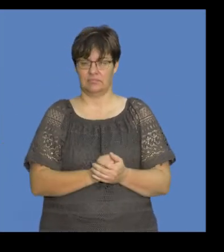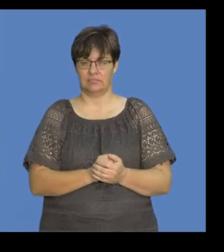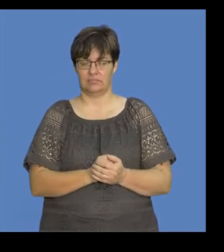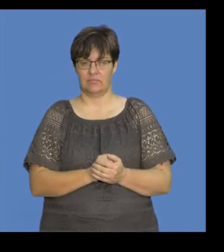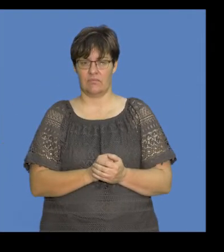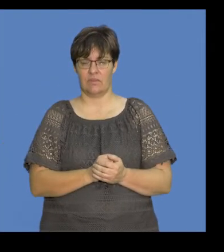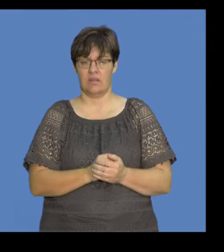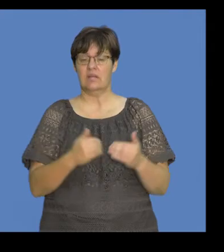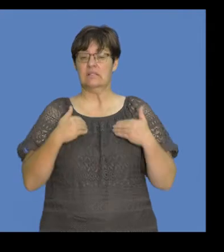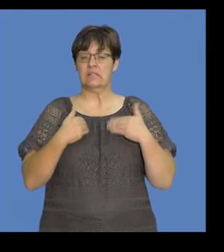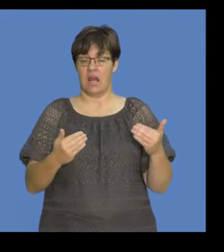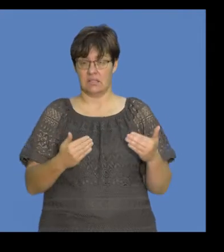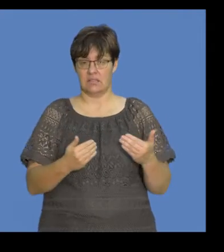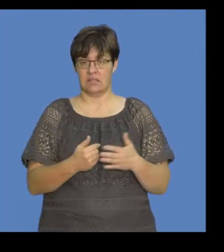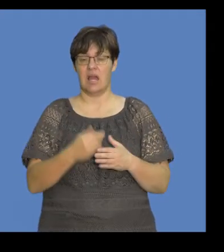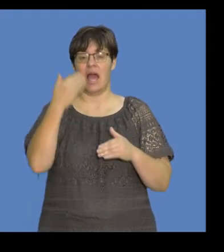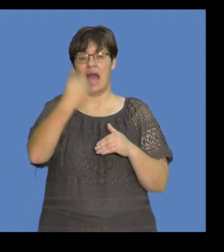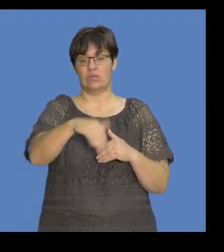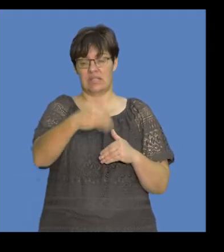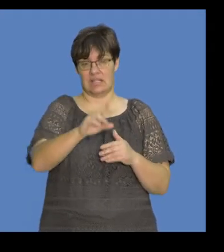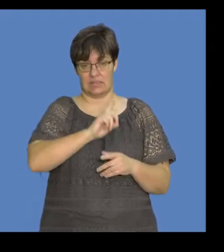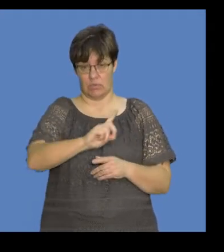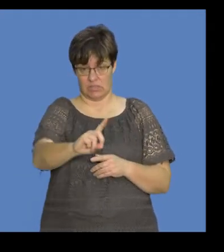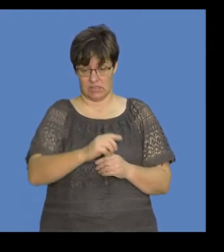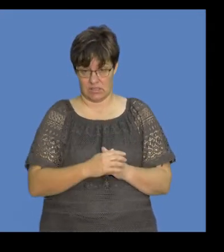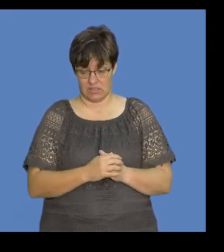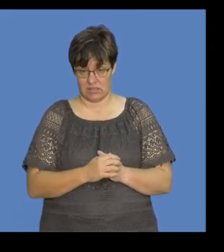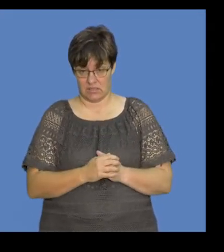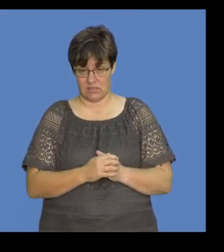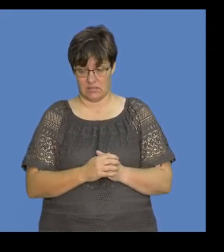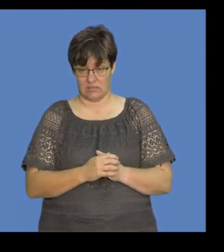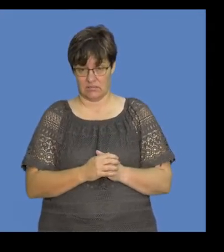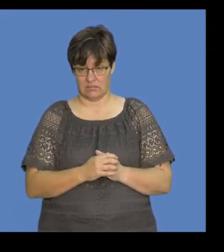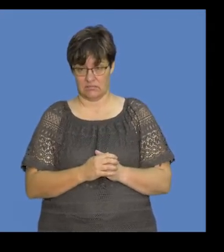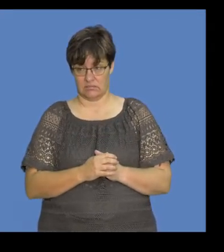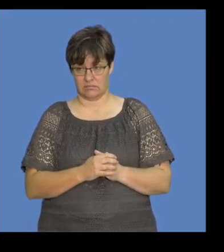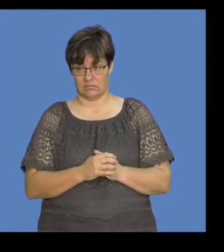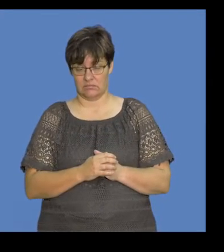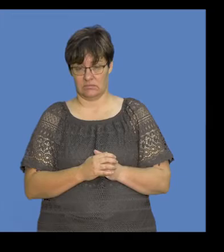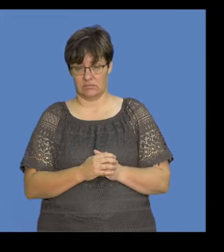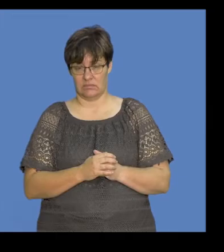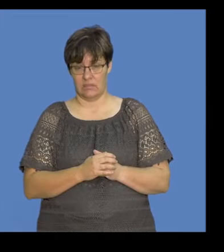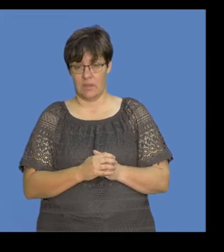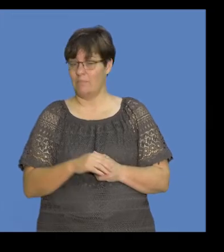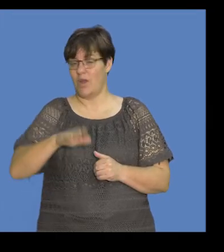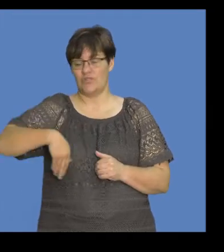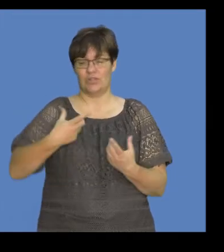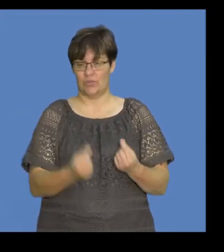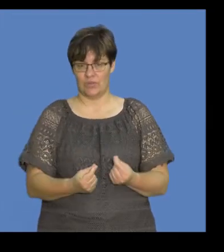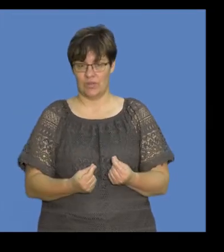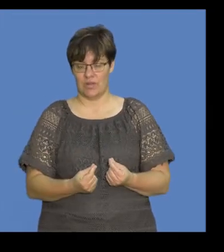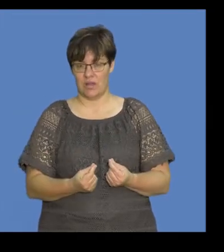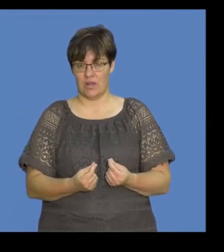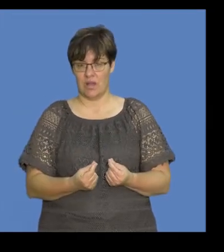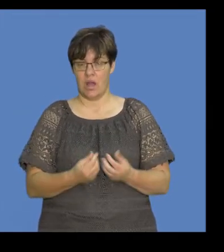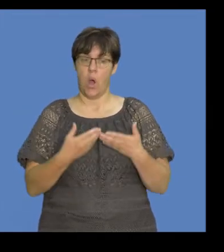you start off with outstanding deposits, right? What I haven't done here is I haven't given you